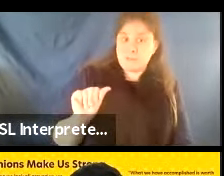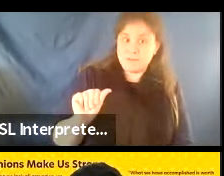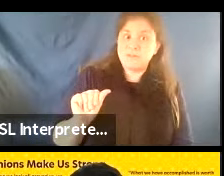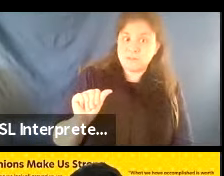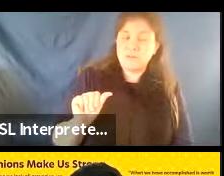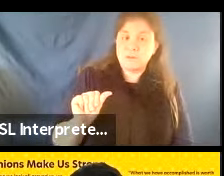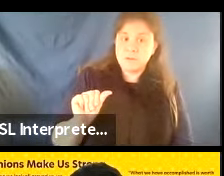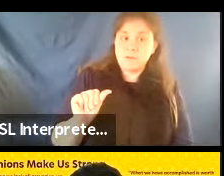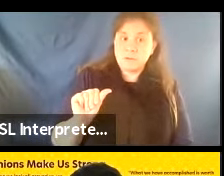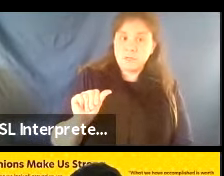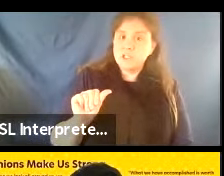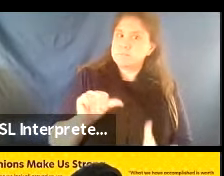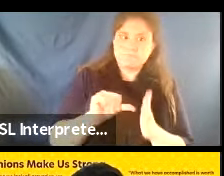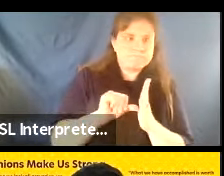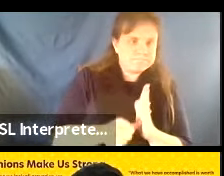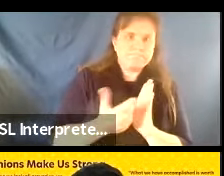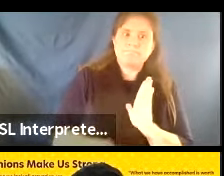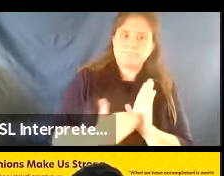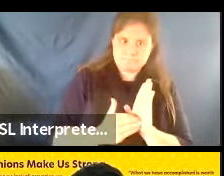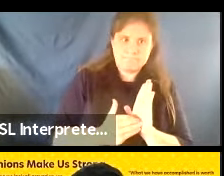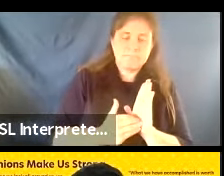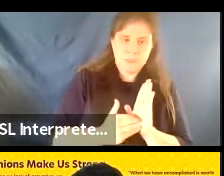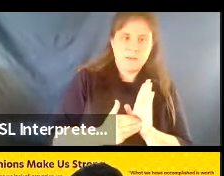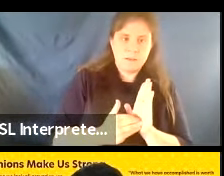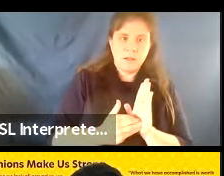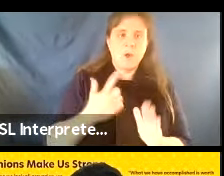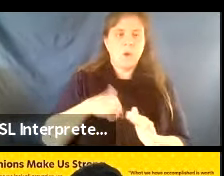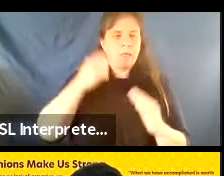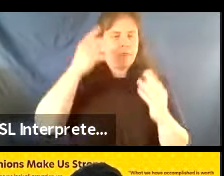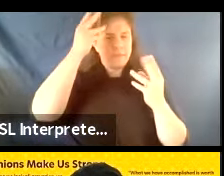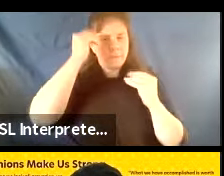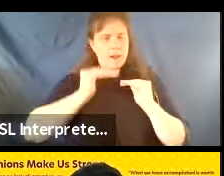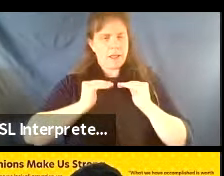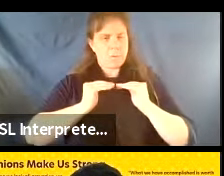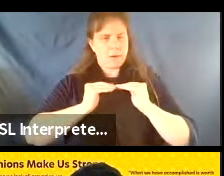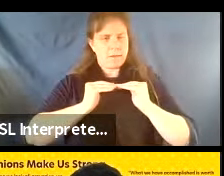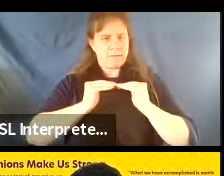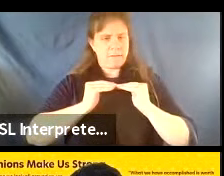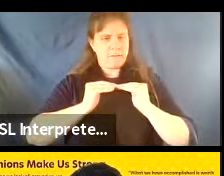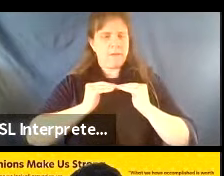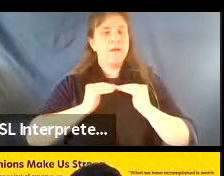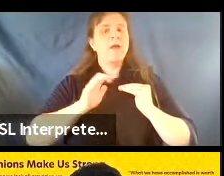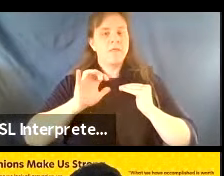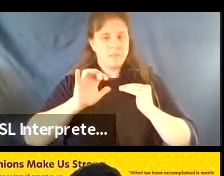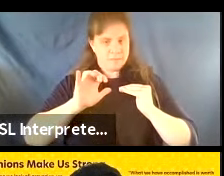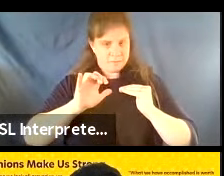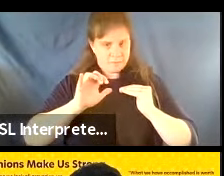so I want to make sure that when we think about equity, we absolutely think about